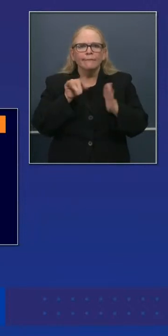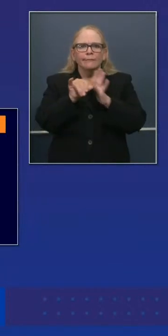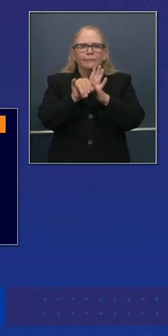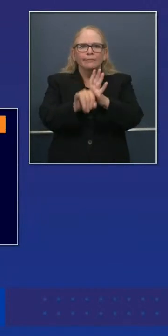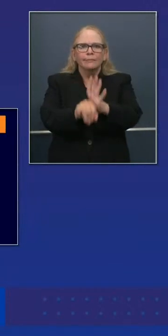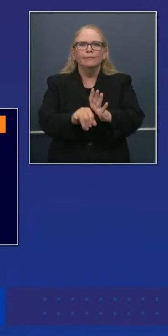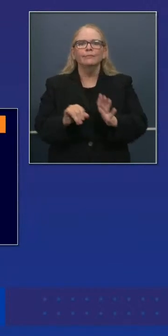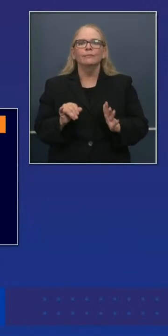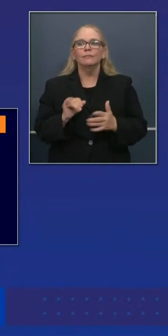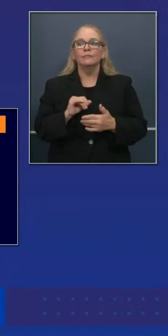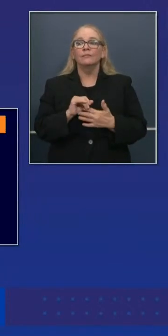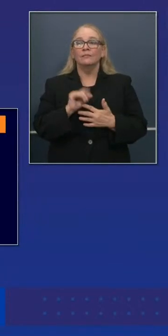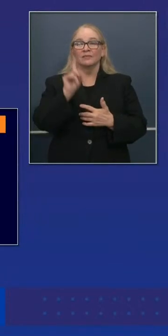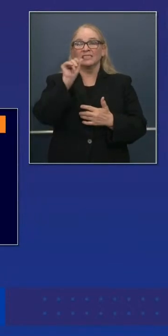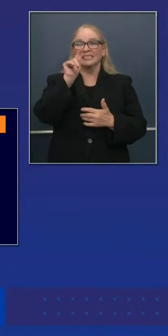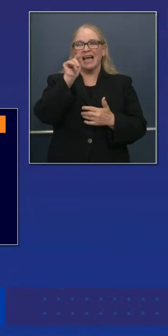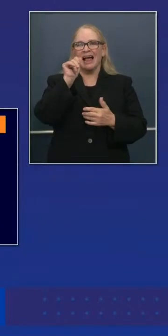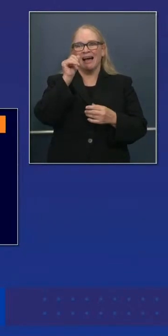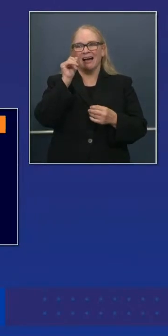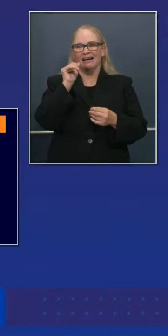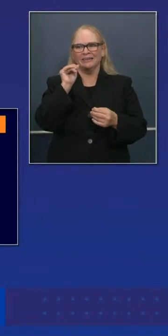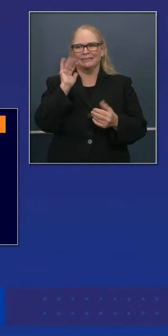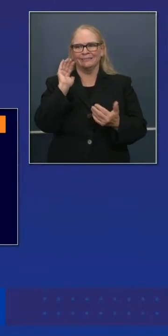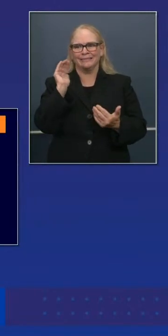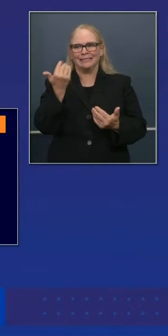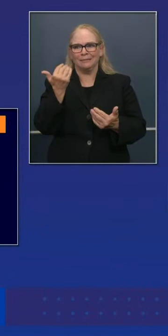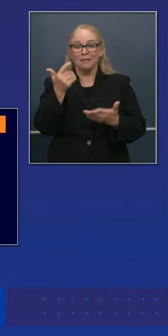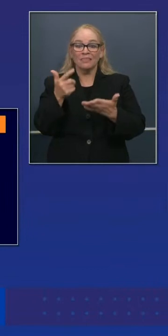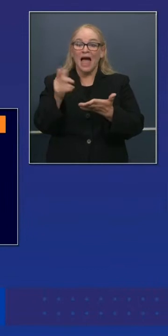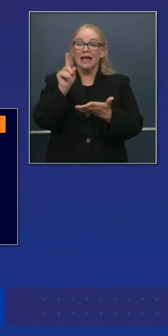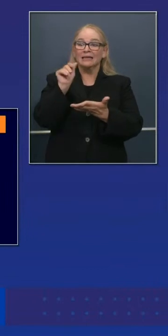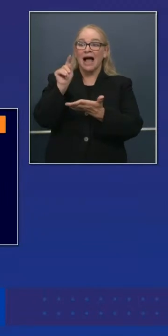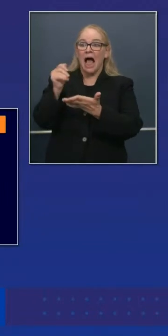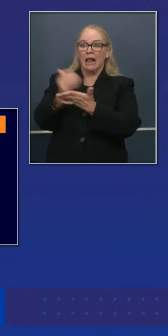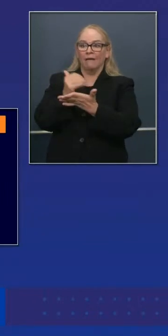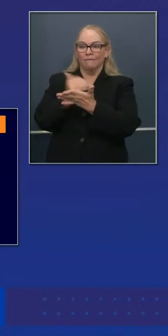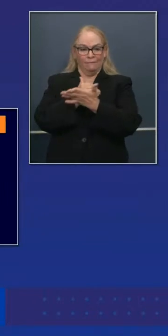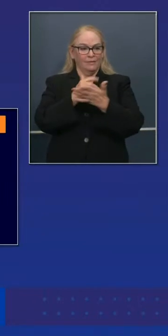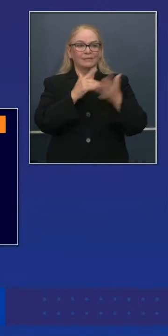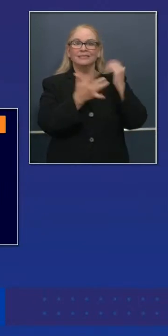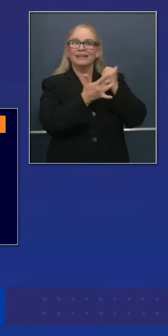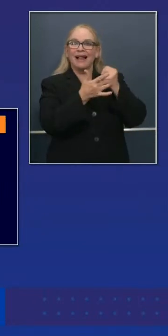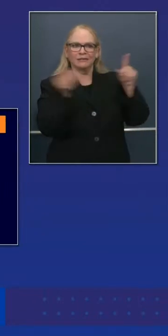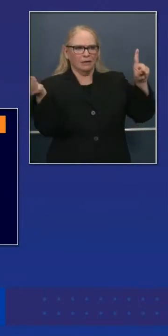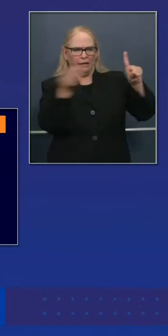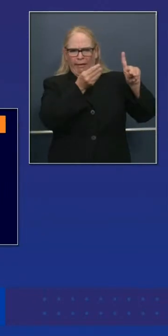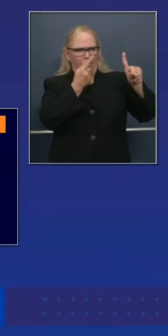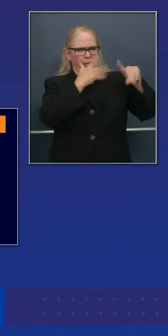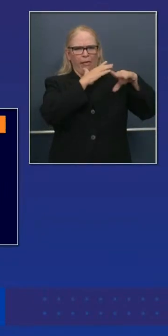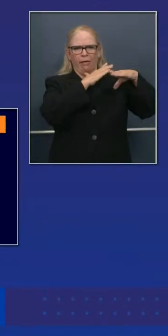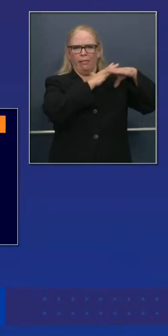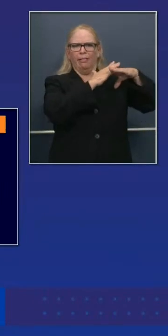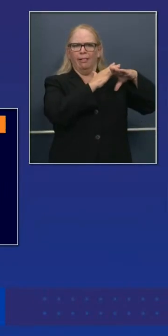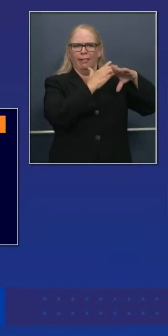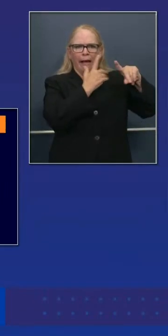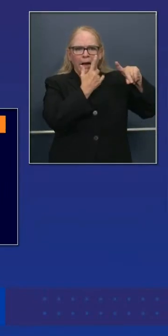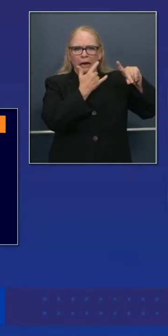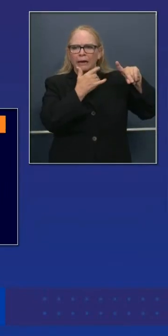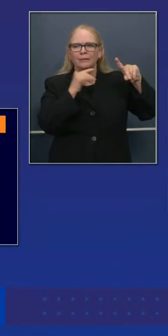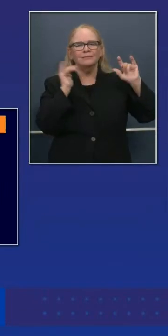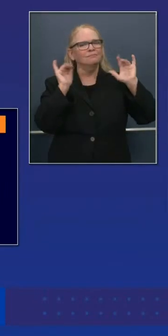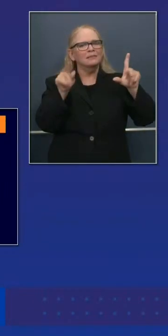data challenges, some of those technical issues that we learned about and began to correct